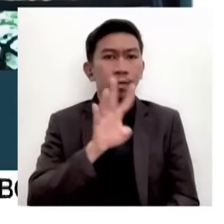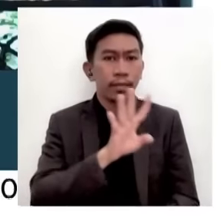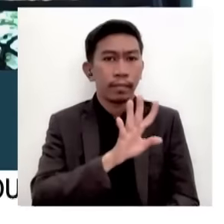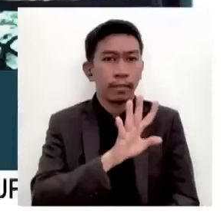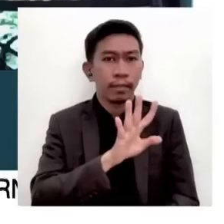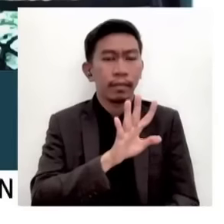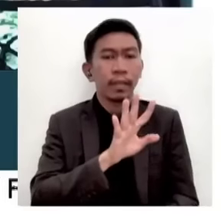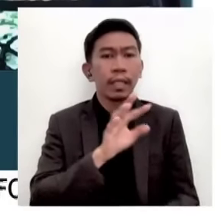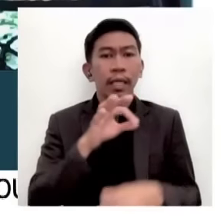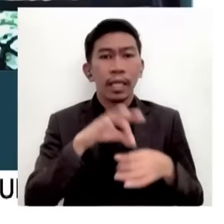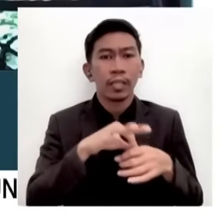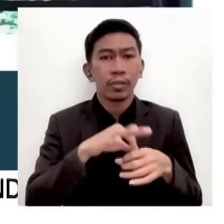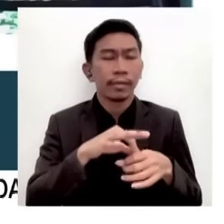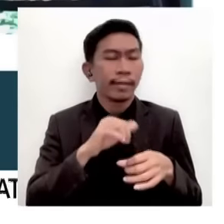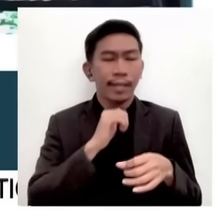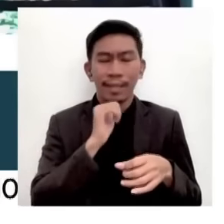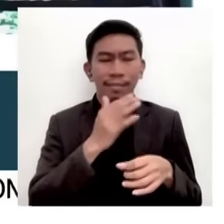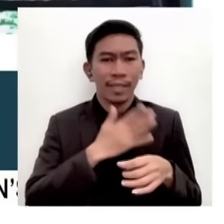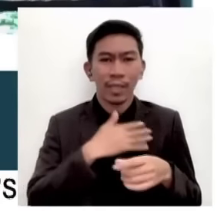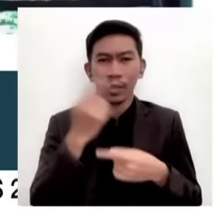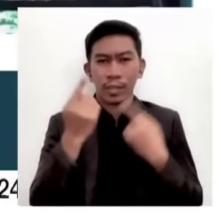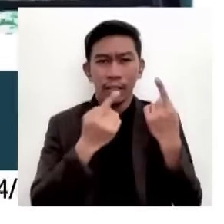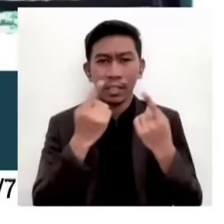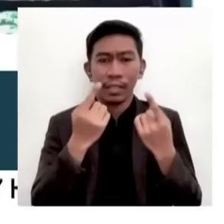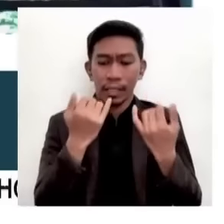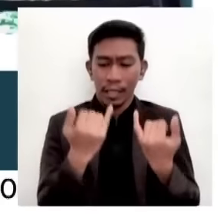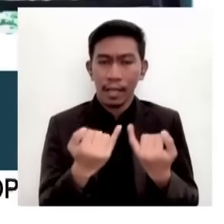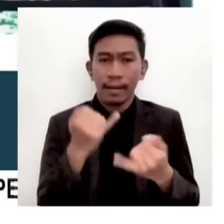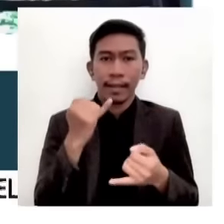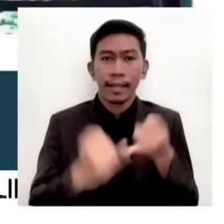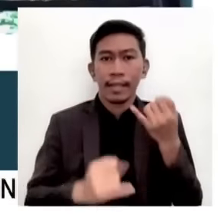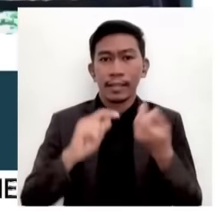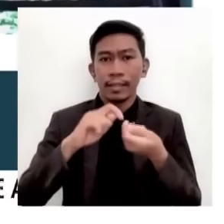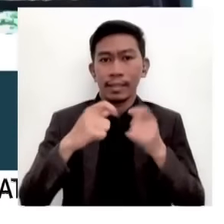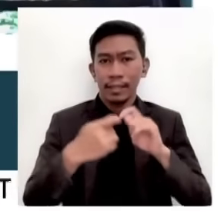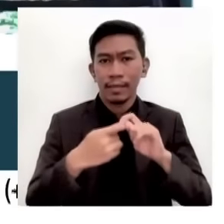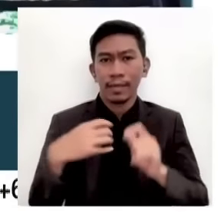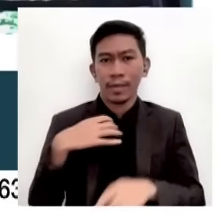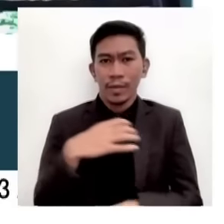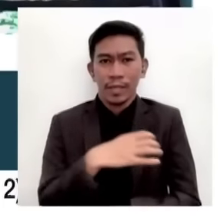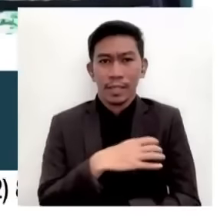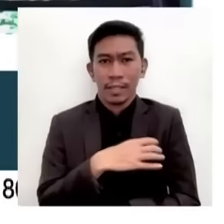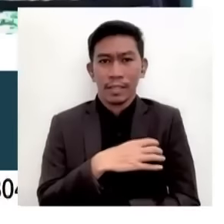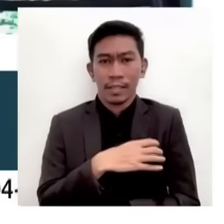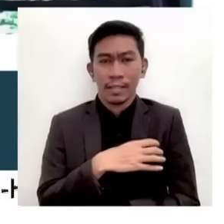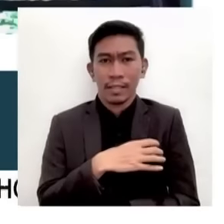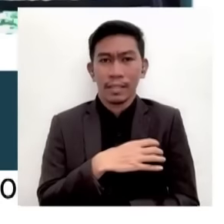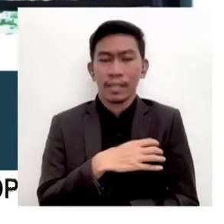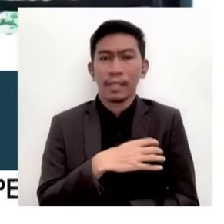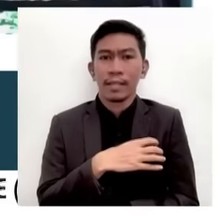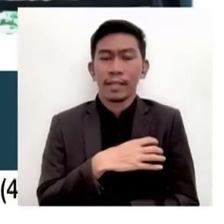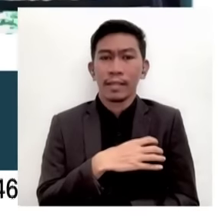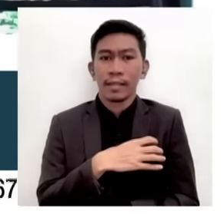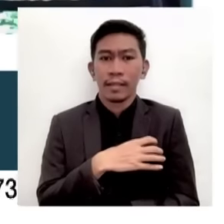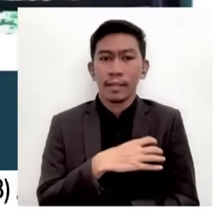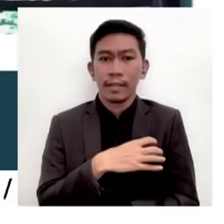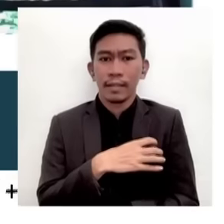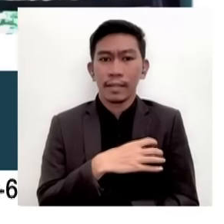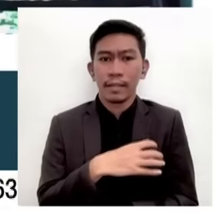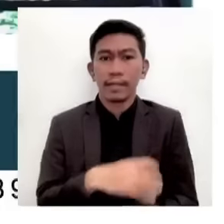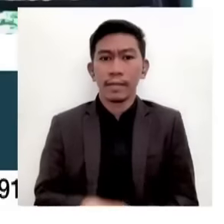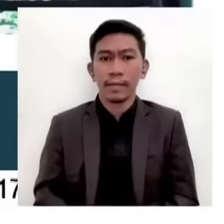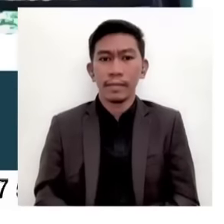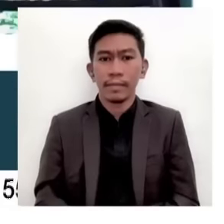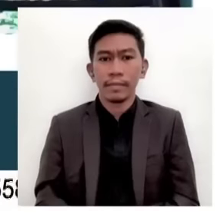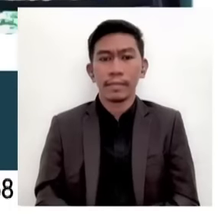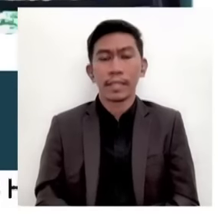not my concern. Last term ko ngayon sa Congress, sa House of Representatives. Mm-hmm. Oh.